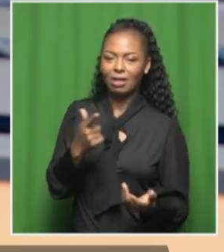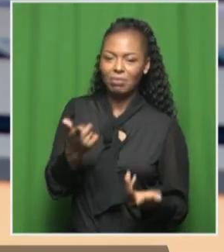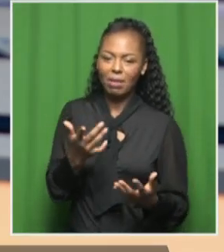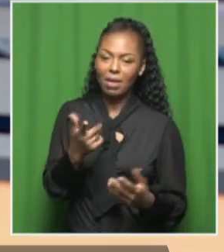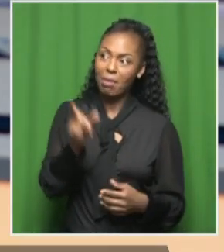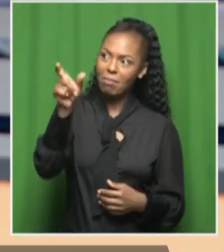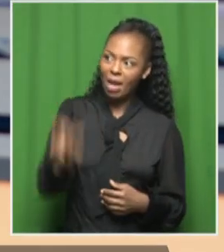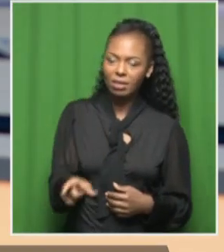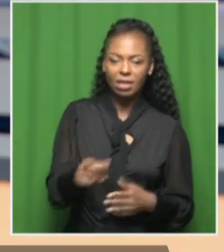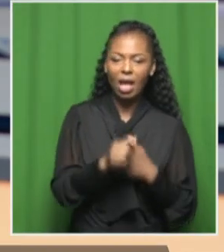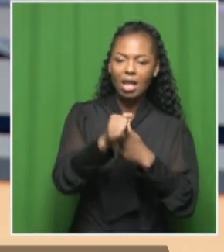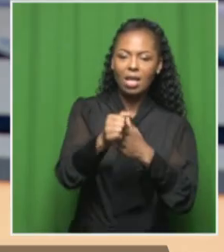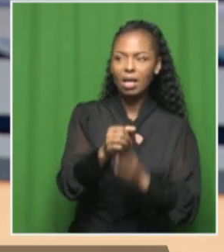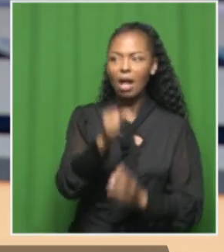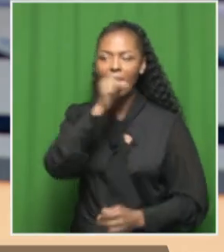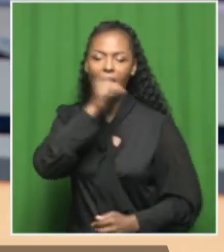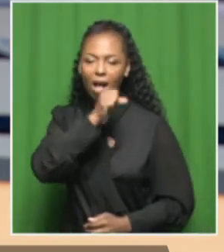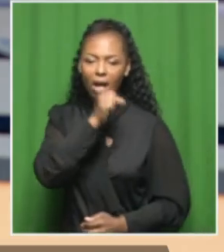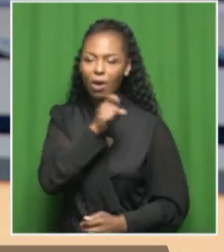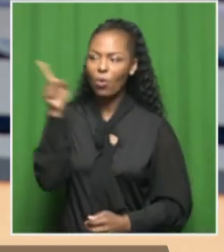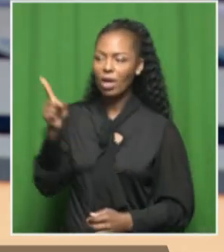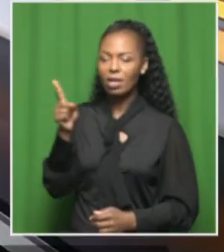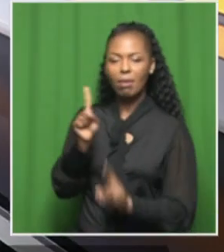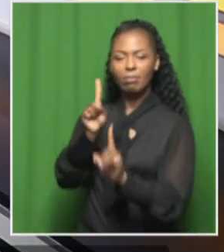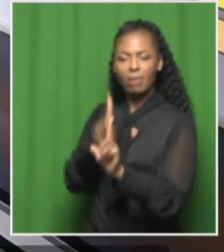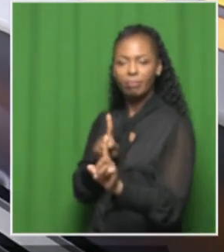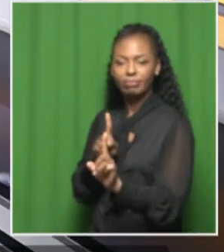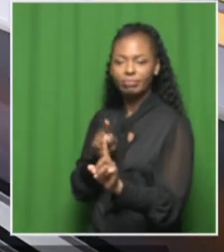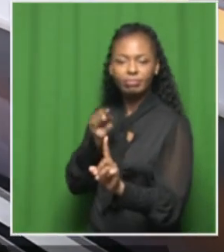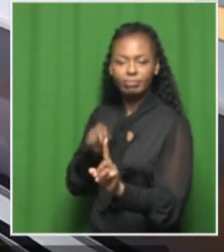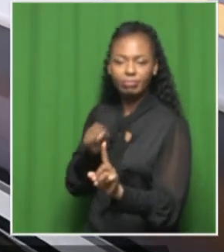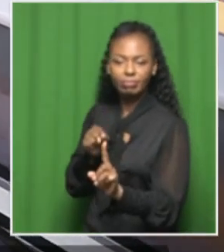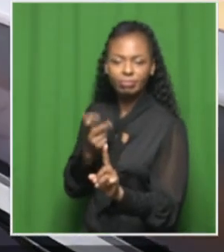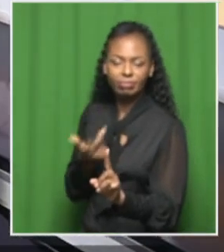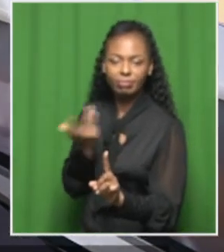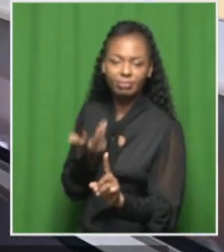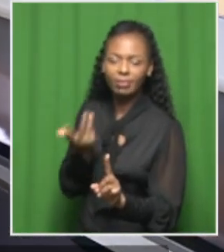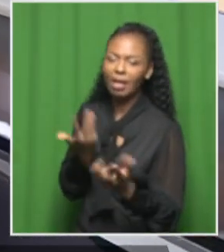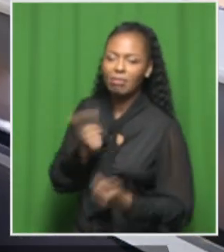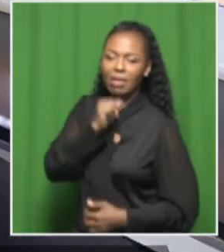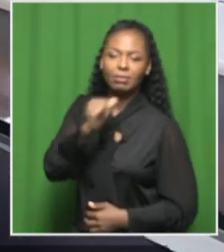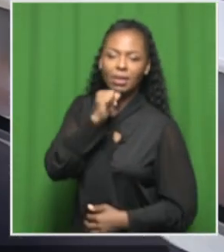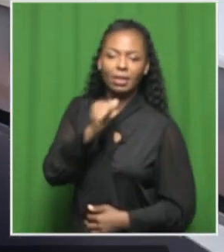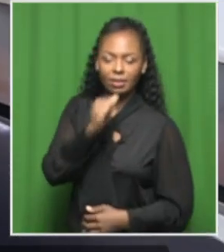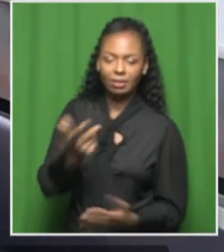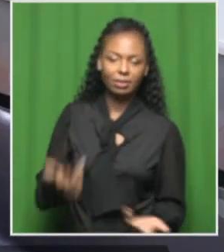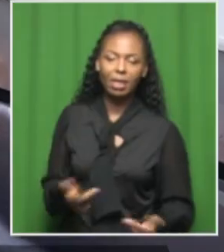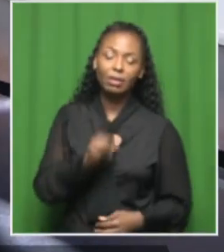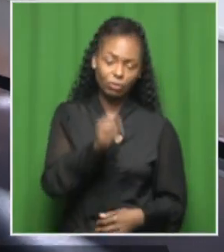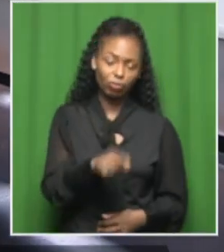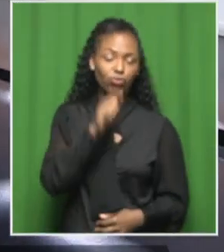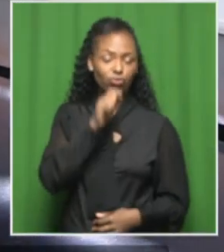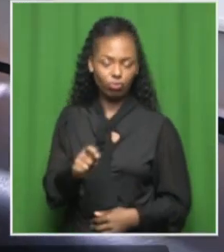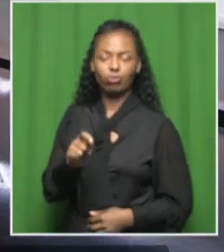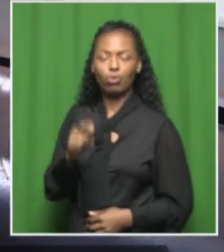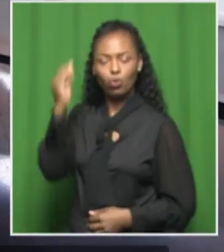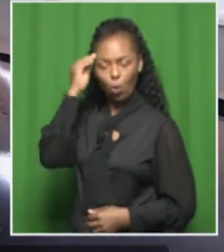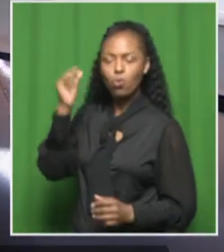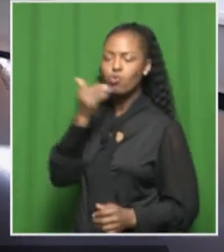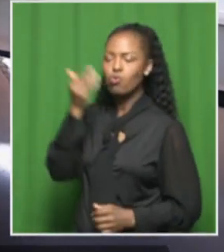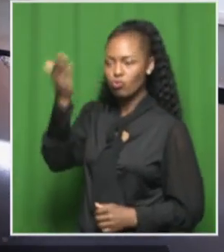think it speaks to knowing who you are and being secure in who you are. Yeah, absolutely. And listen, if you